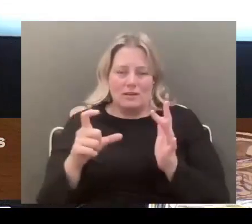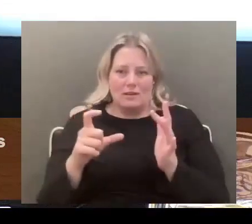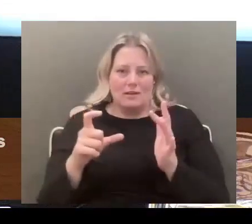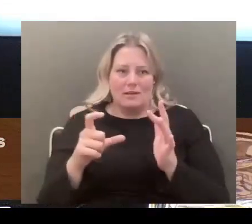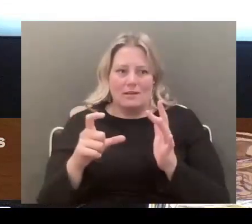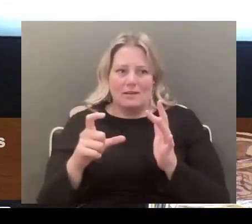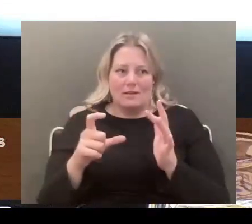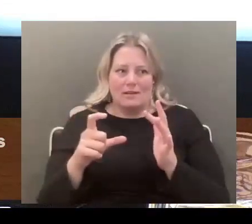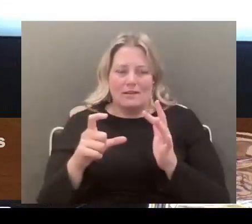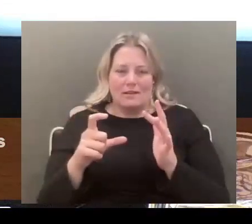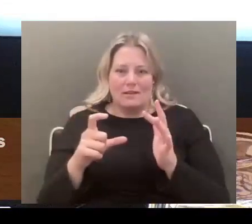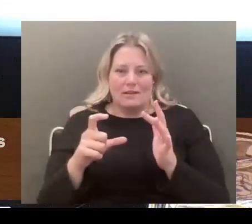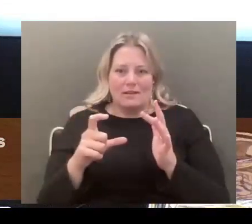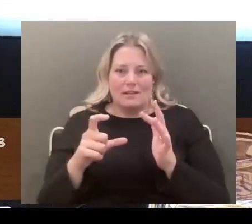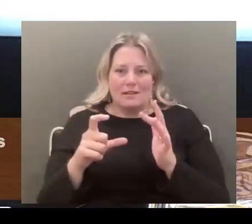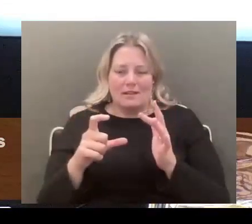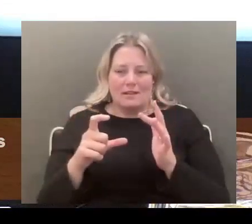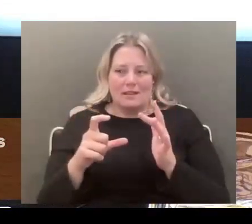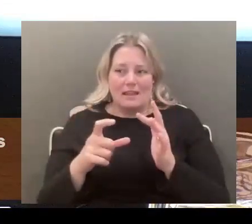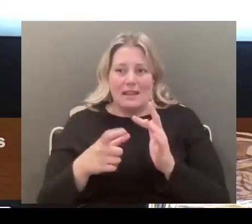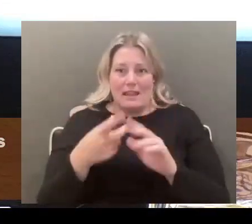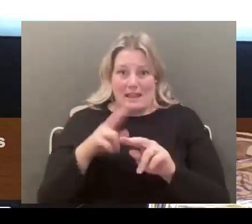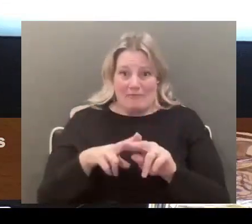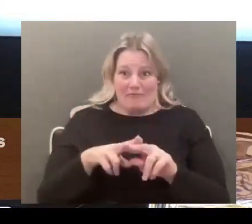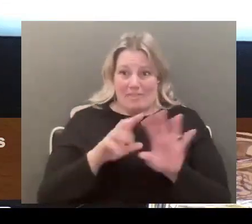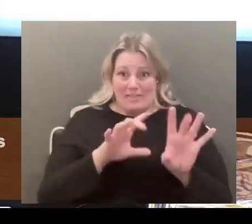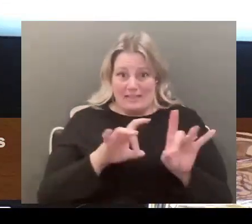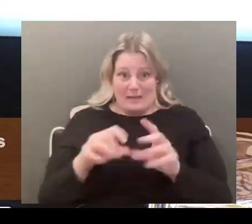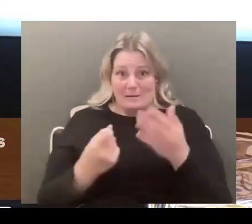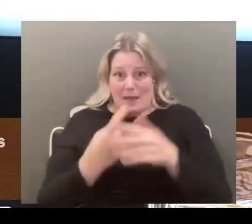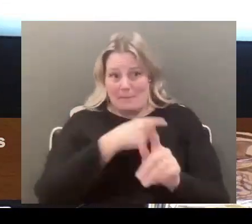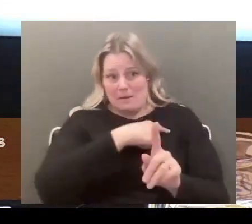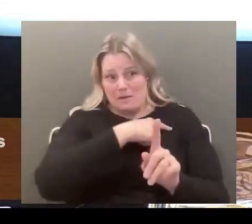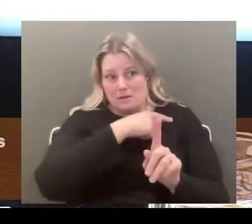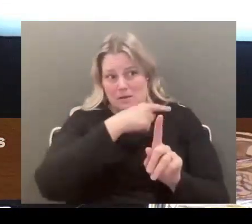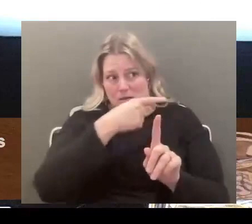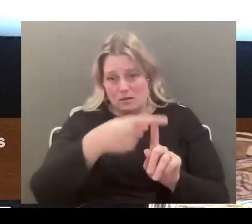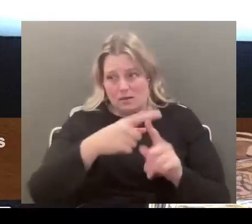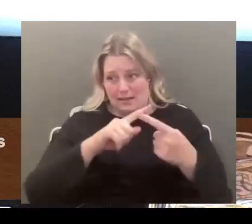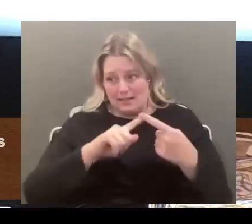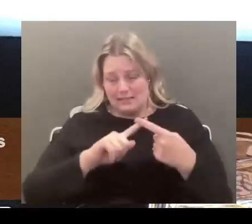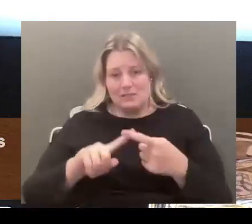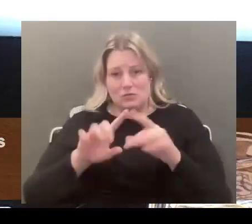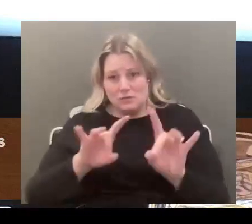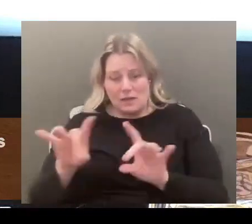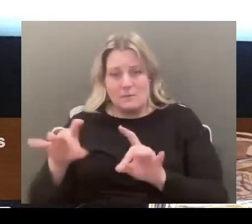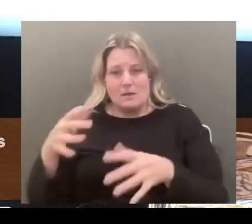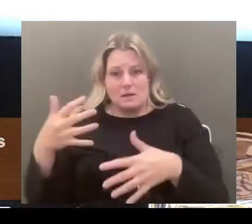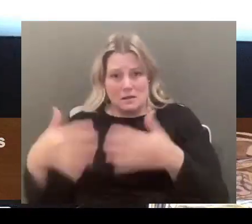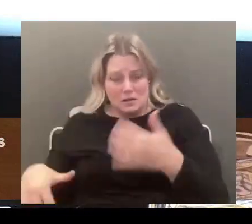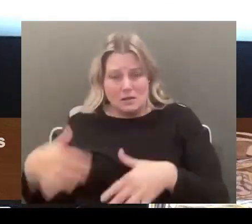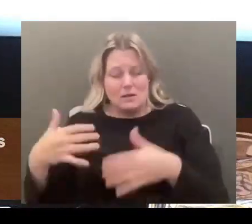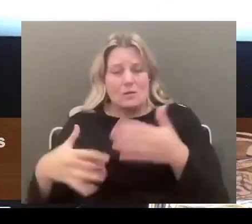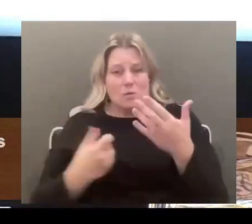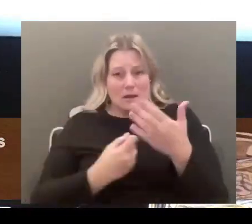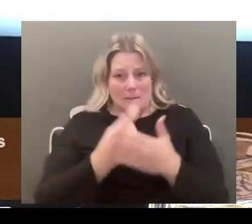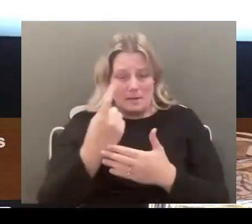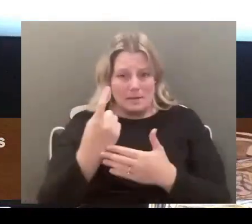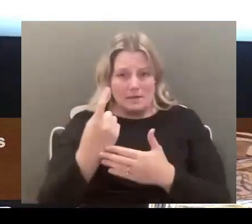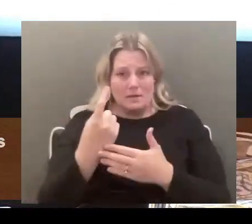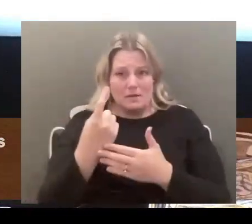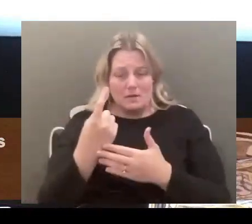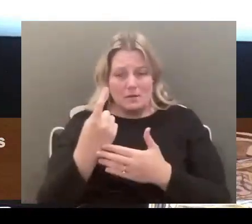where the damage that has been done and continues to be done, the legacies of that in the face of a very